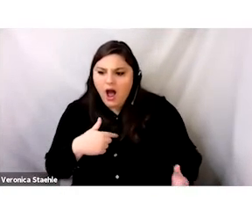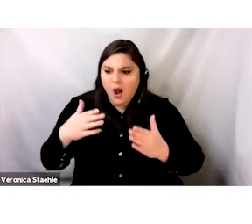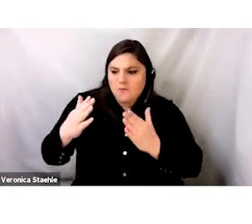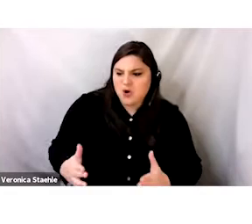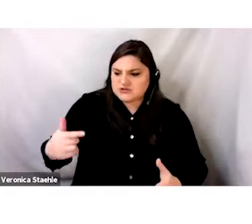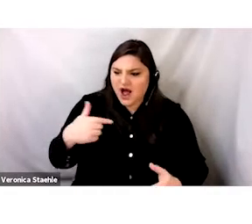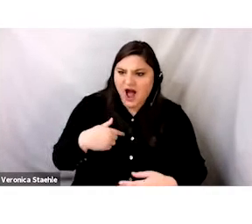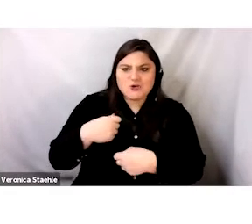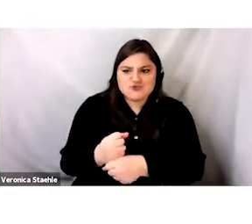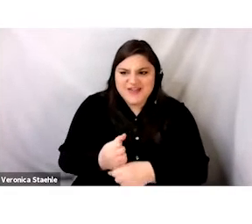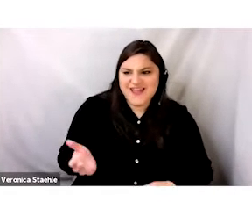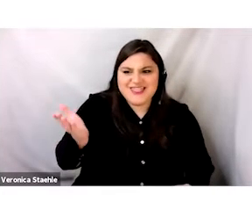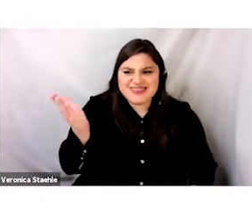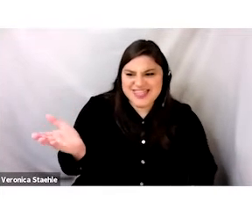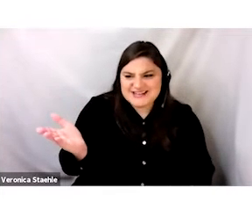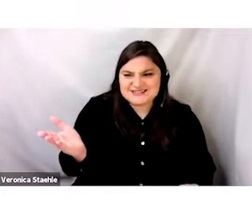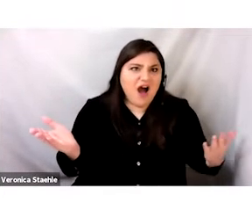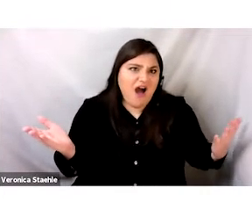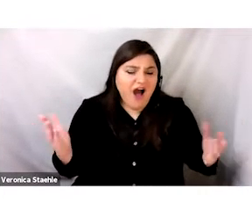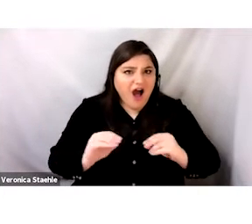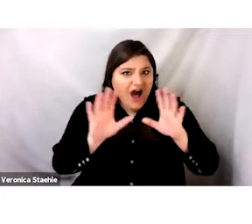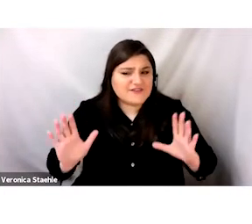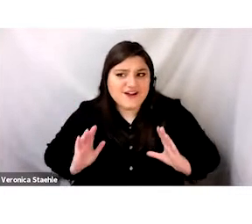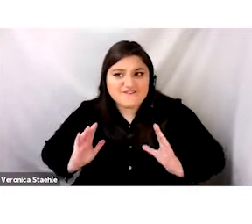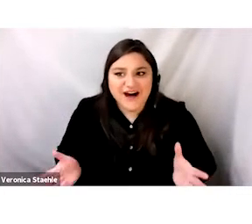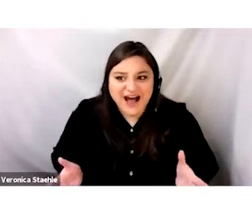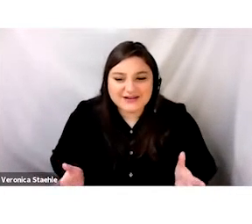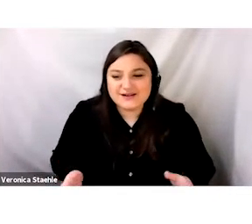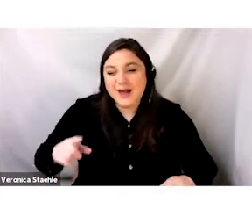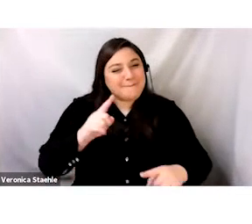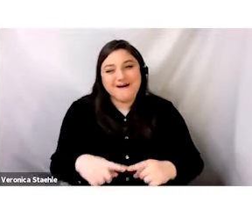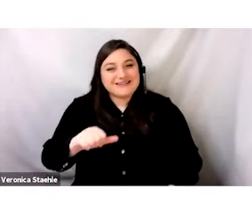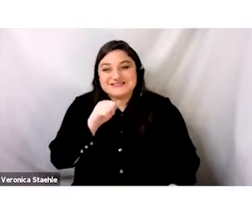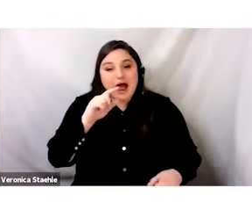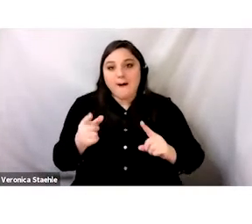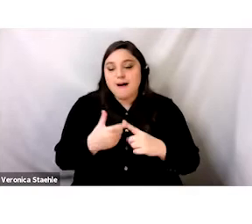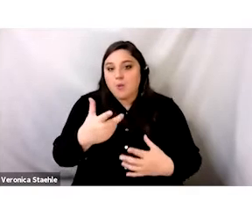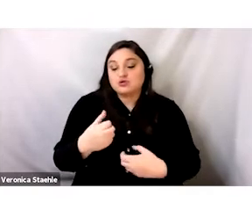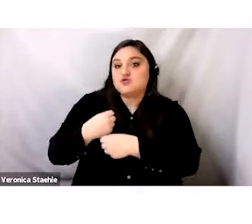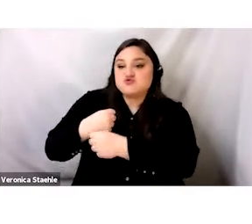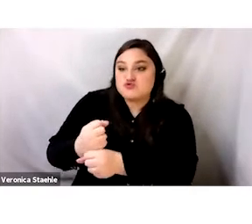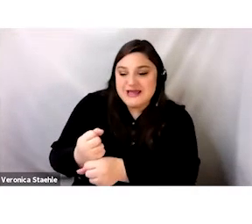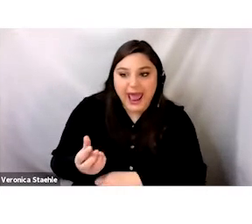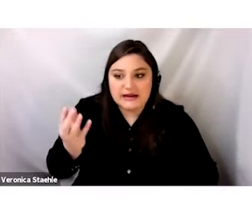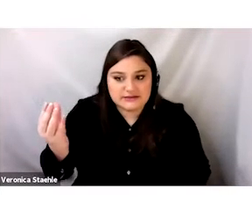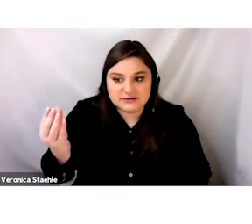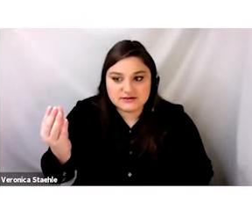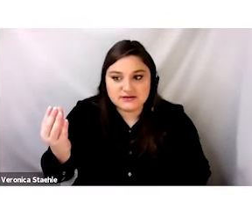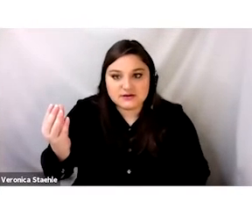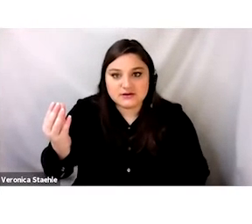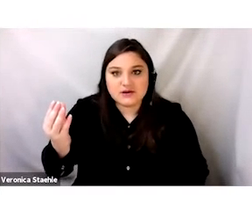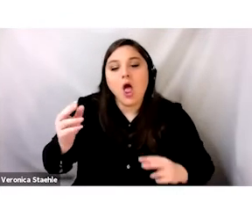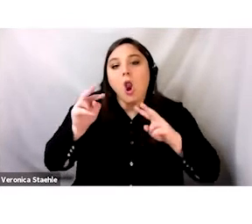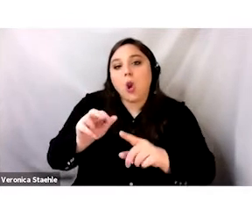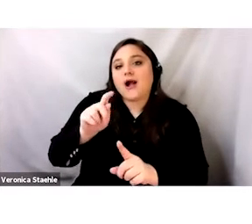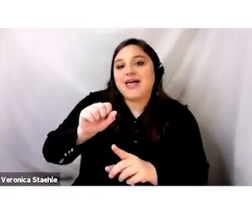course it should be fine. And recognizing that it's not just what you've created, but what is the actual impact of what was created? And did